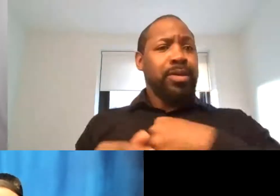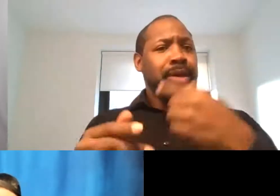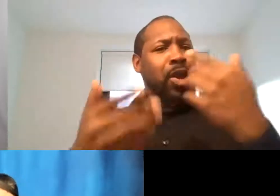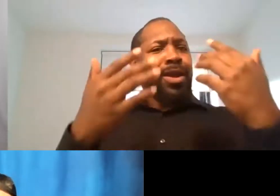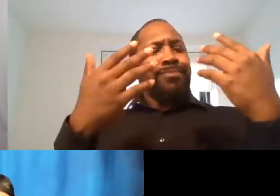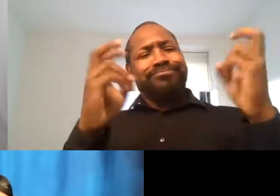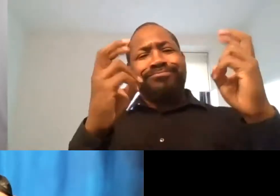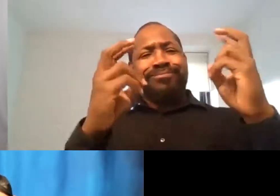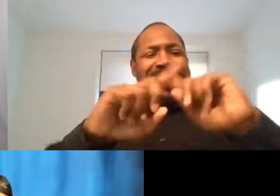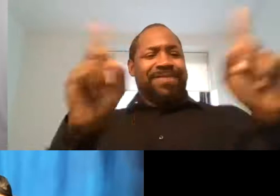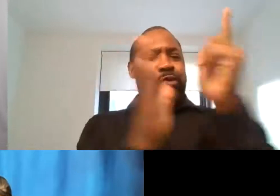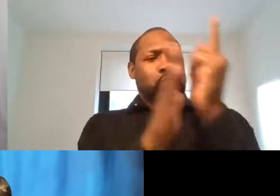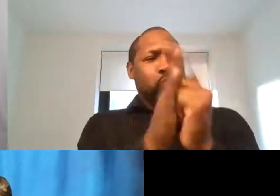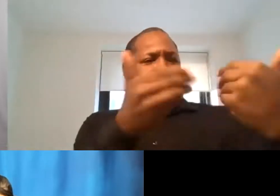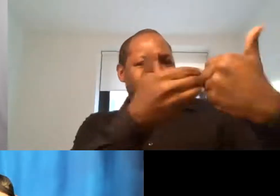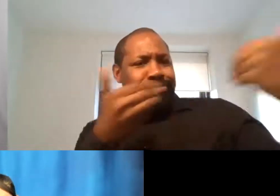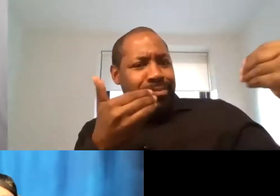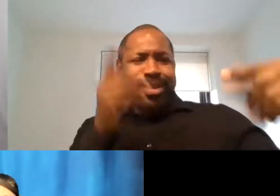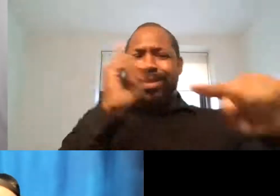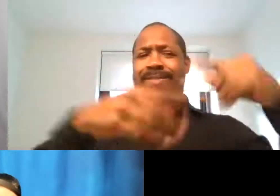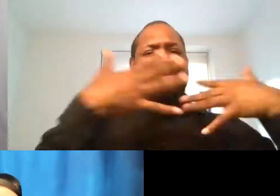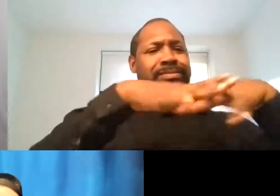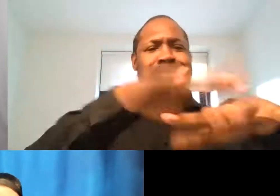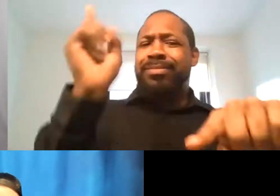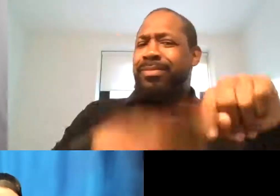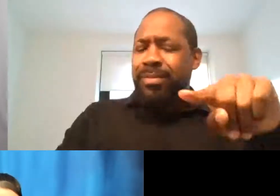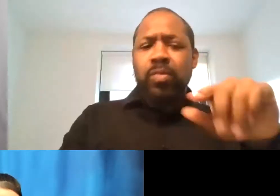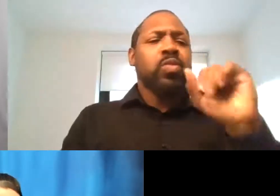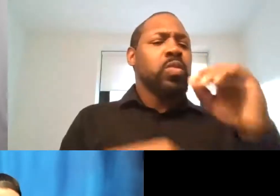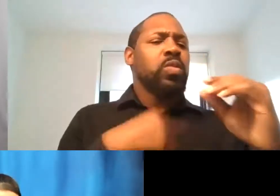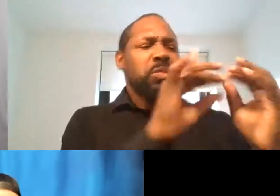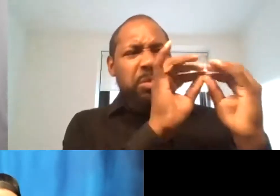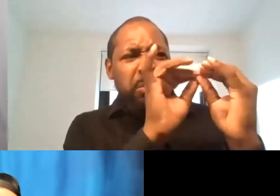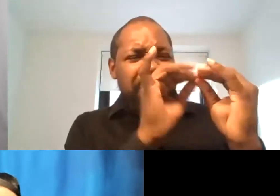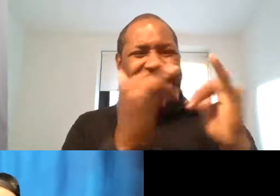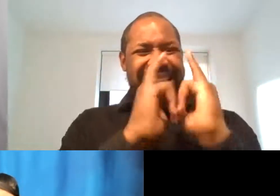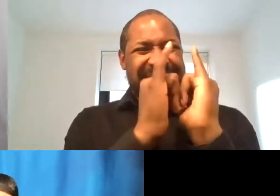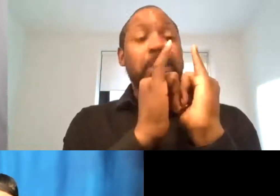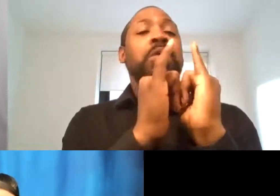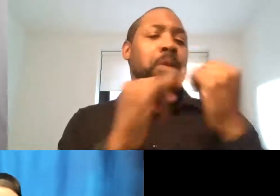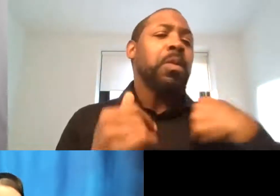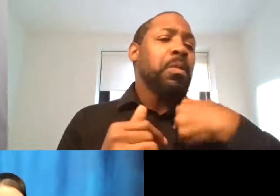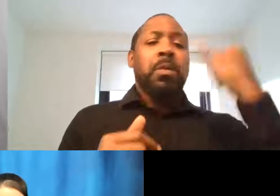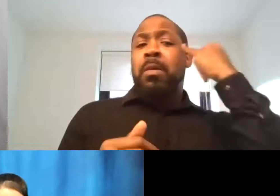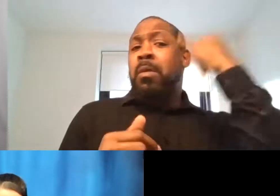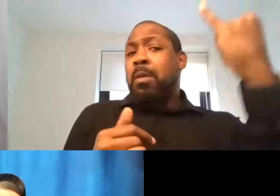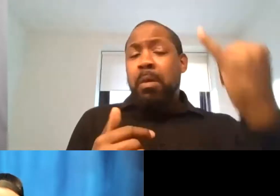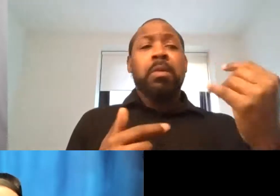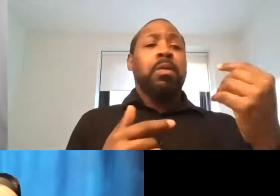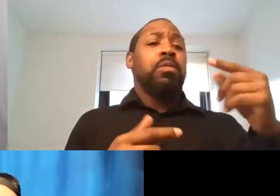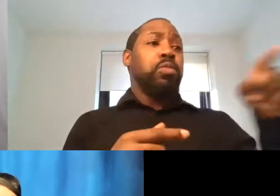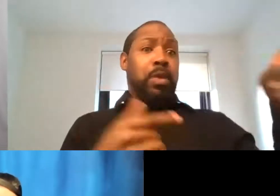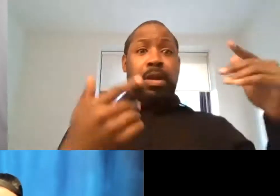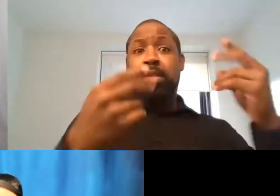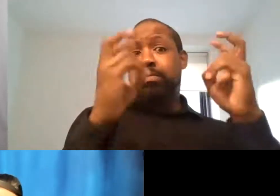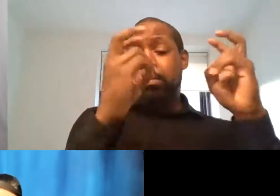of the committee requirements. And I know that there's some that can't be merged for legal reasons, some that could.